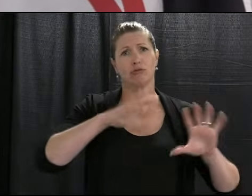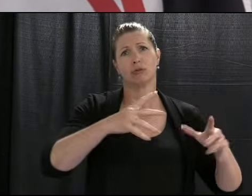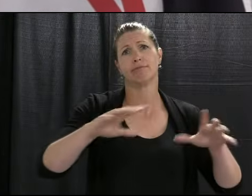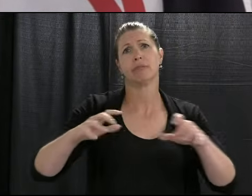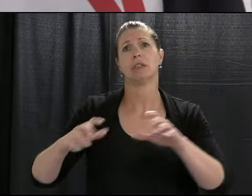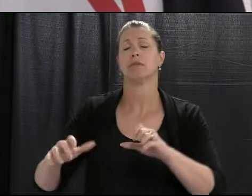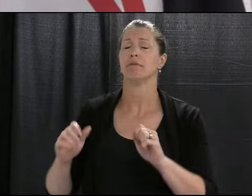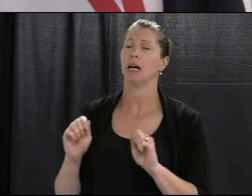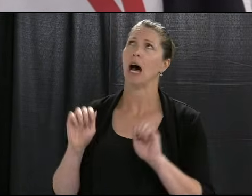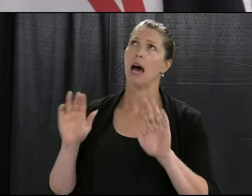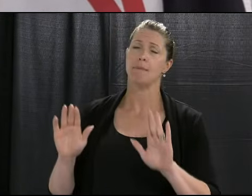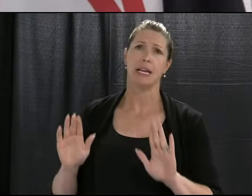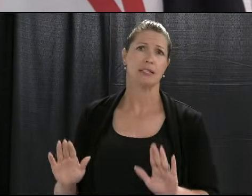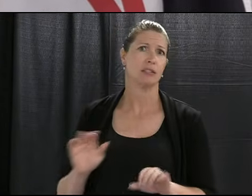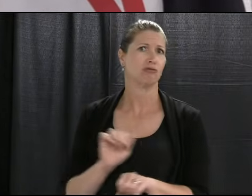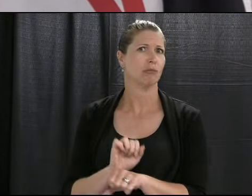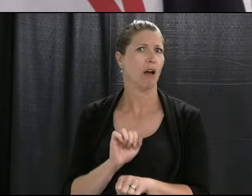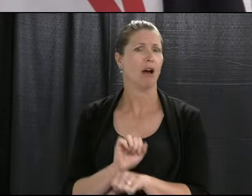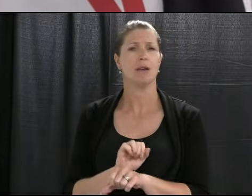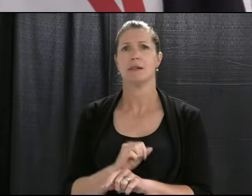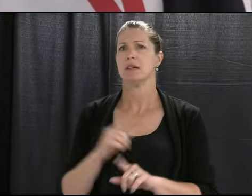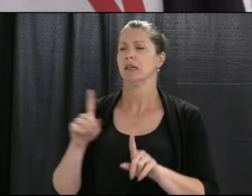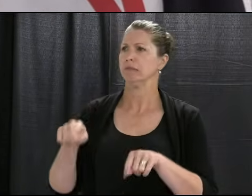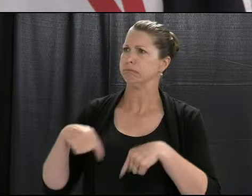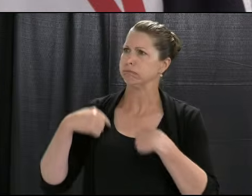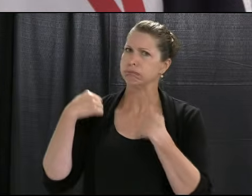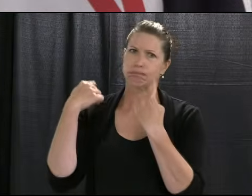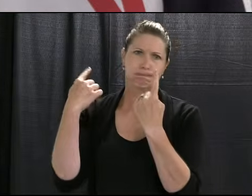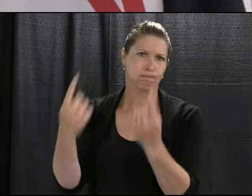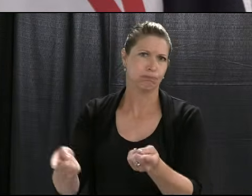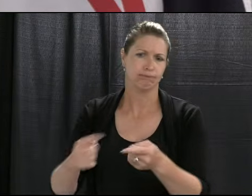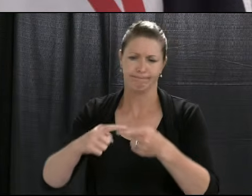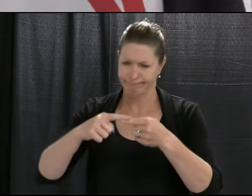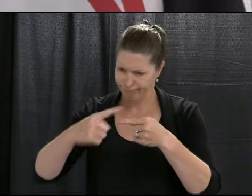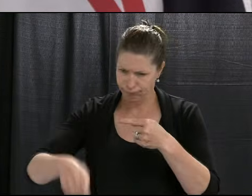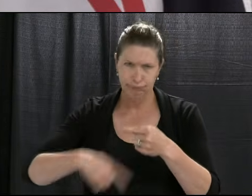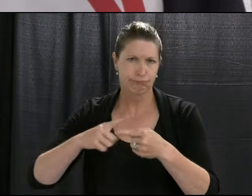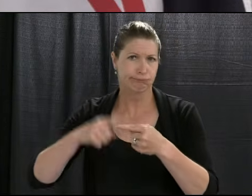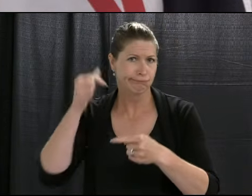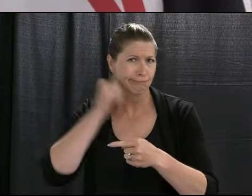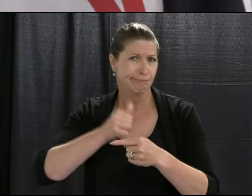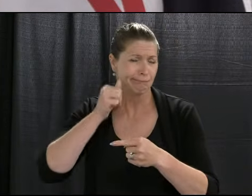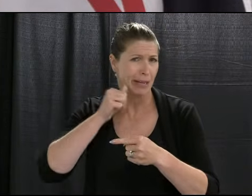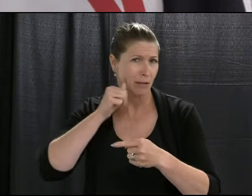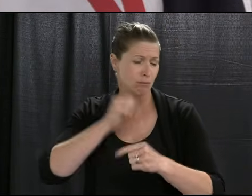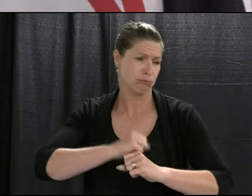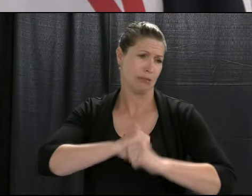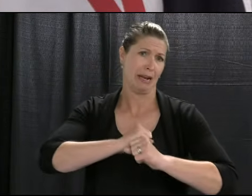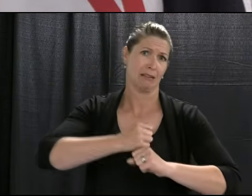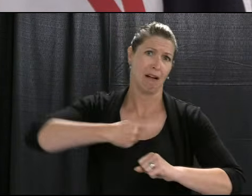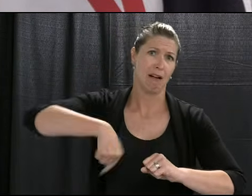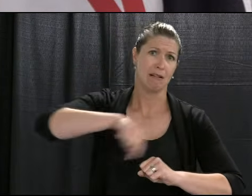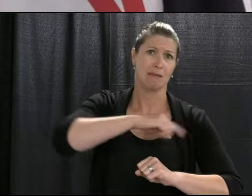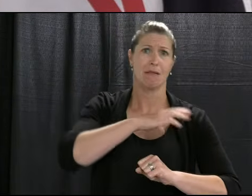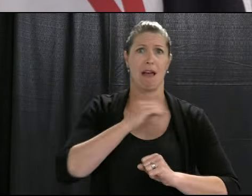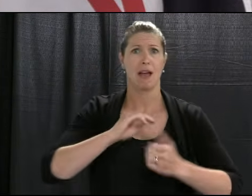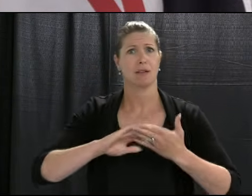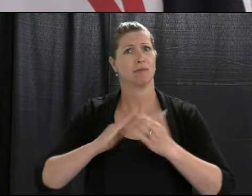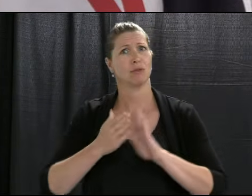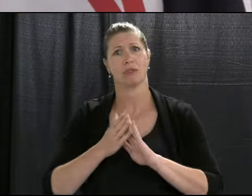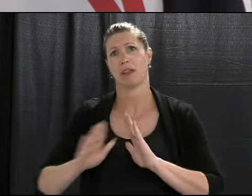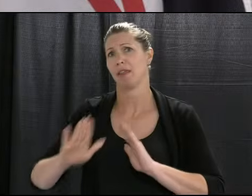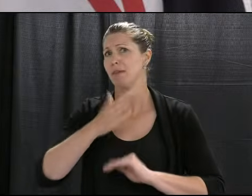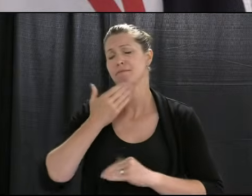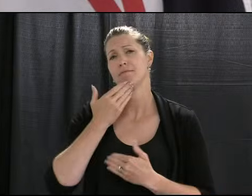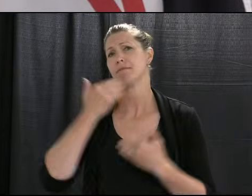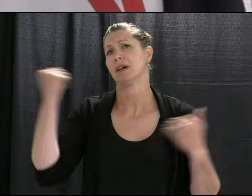and dangerous work and working around the clock tirelessly to protect us and our communities as best they can, and